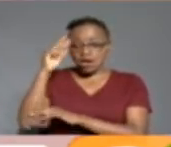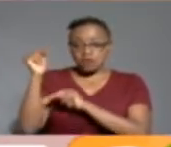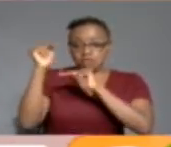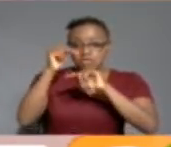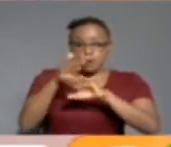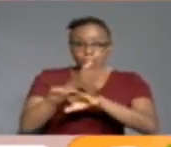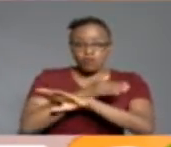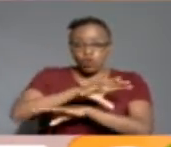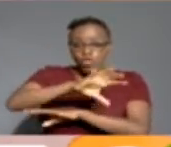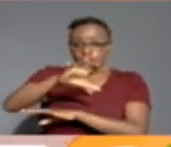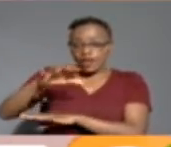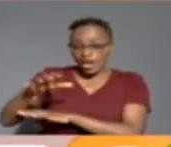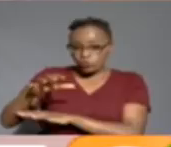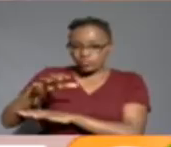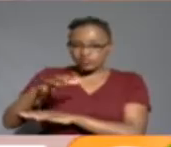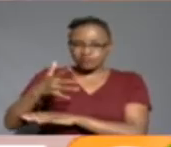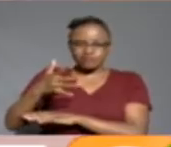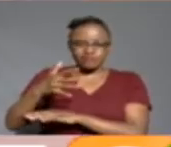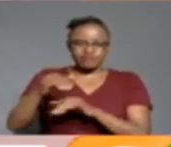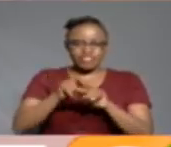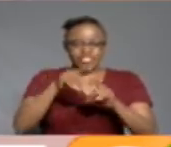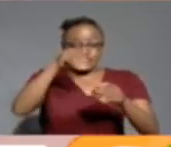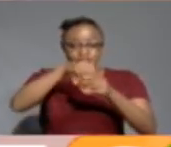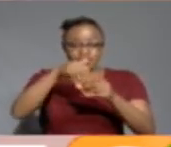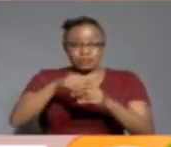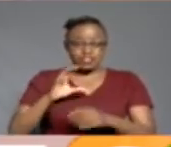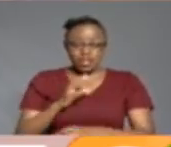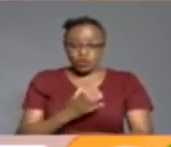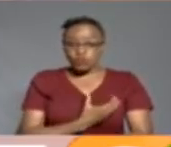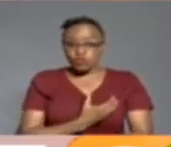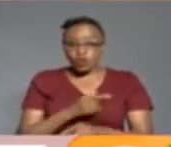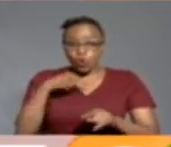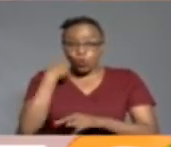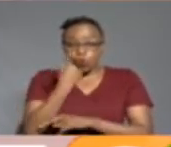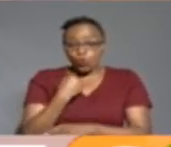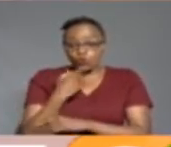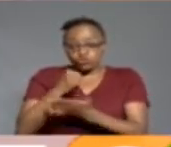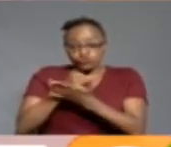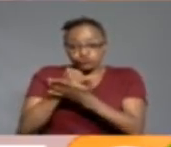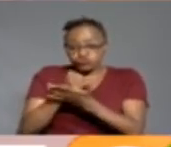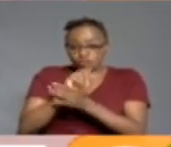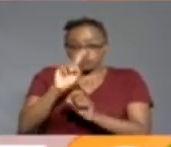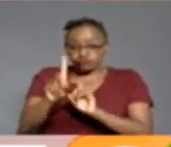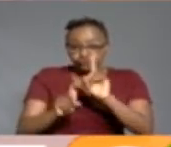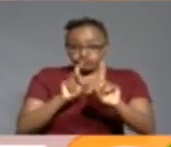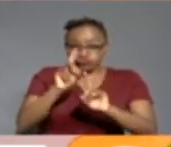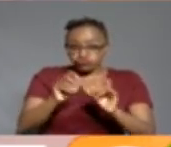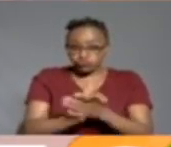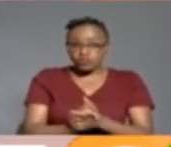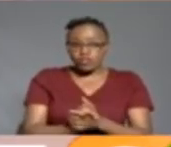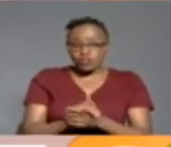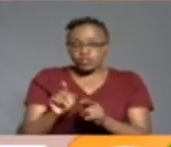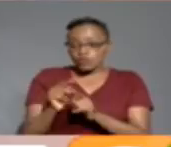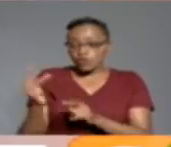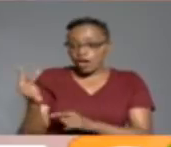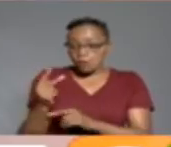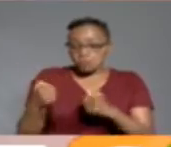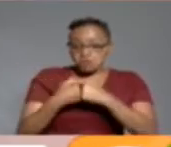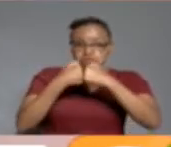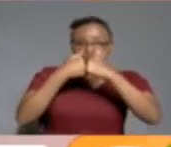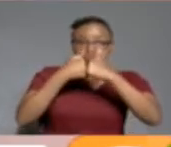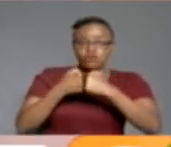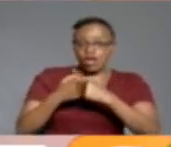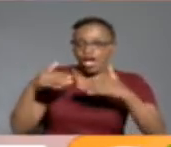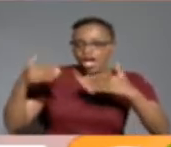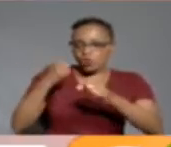the County Public Accounts and Investments Committee to respond to audit queries. The two trading barbs over the